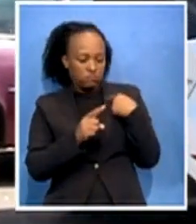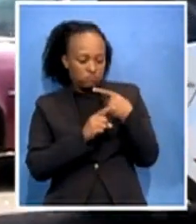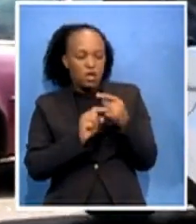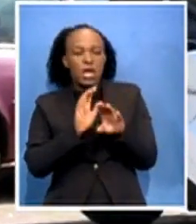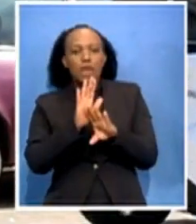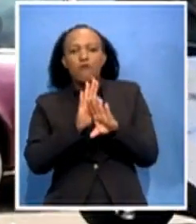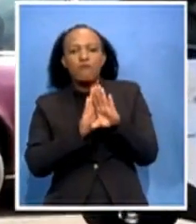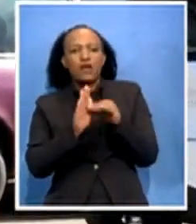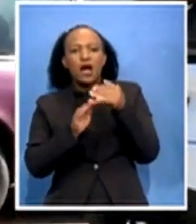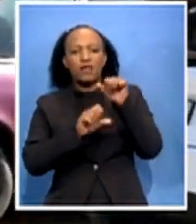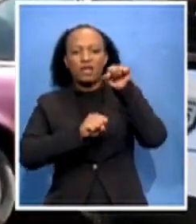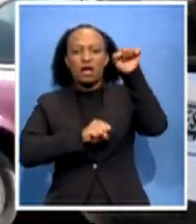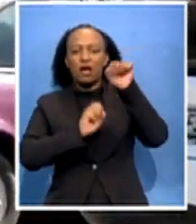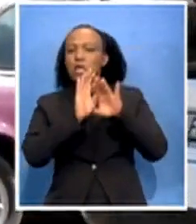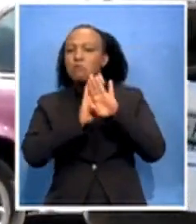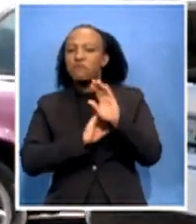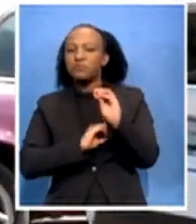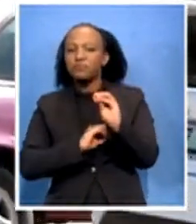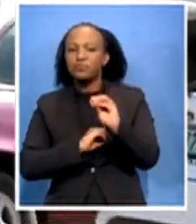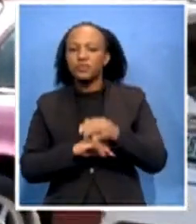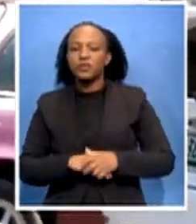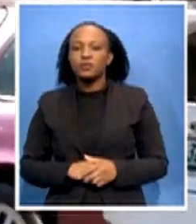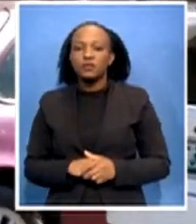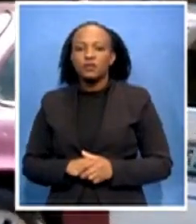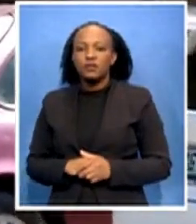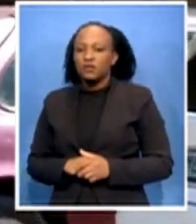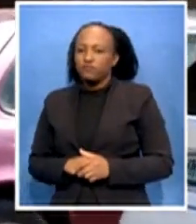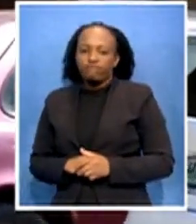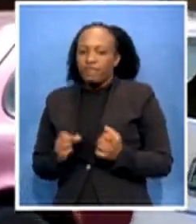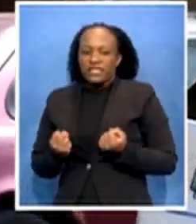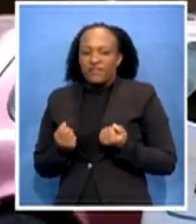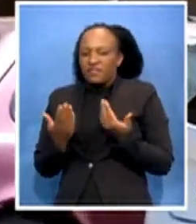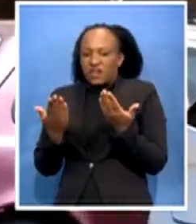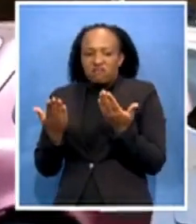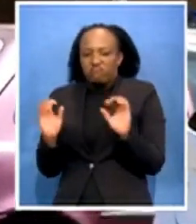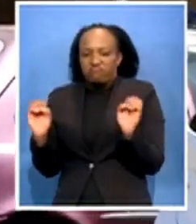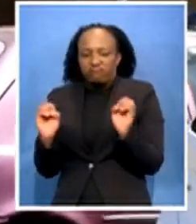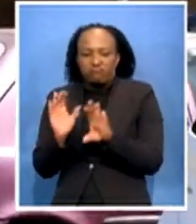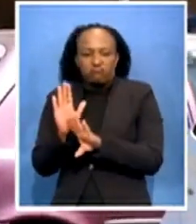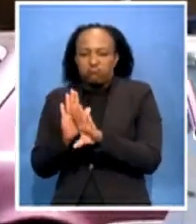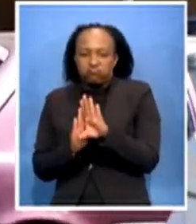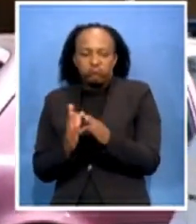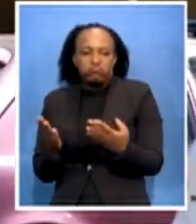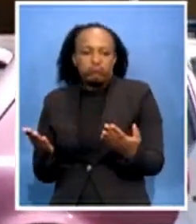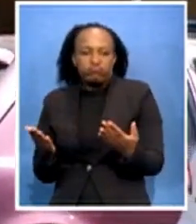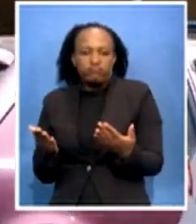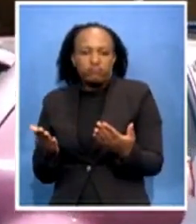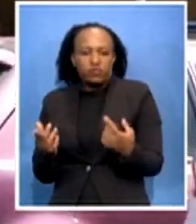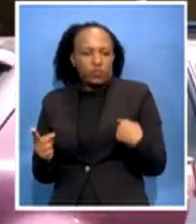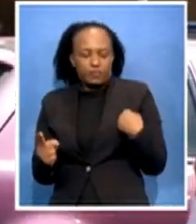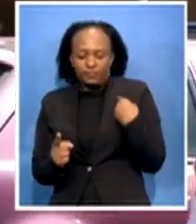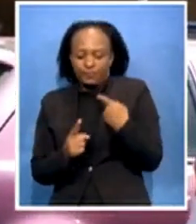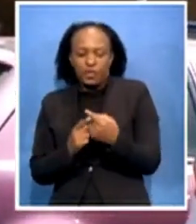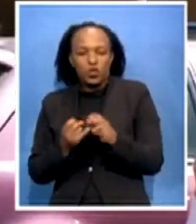service delivery has not improved. We have been trying, the efforts have been put